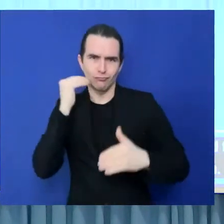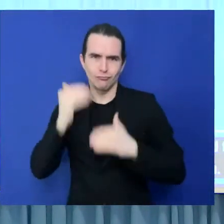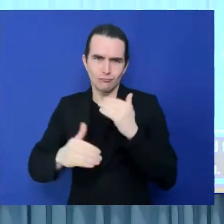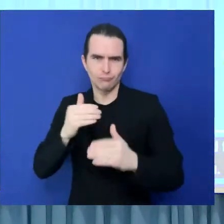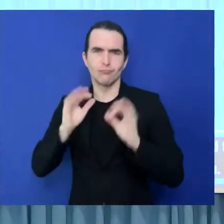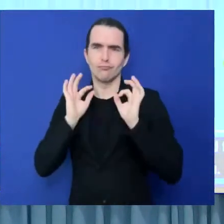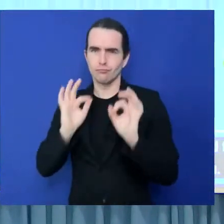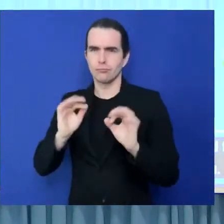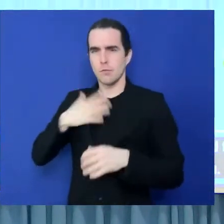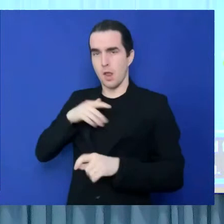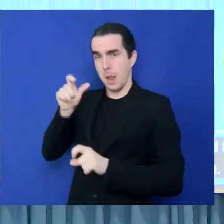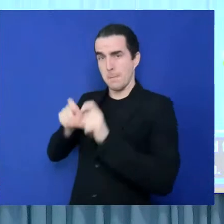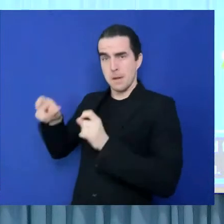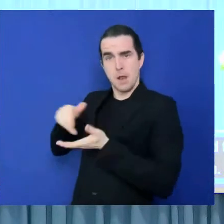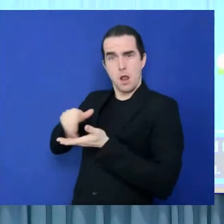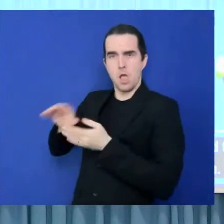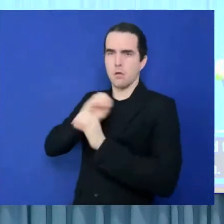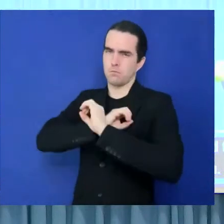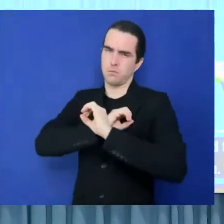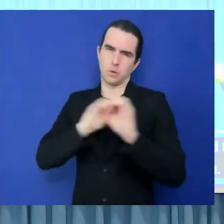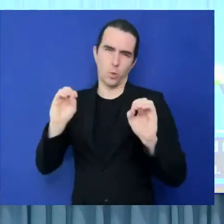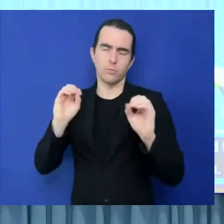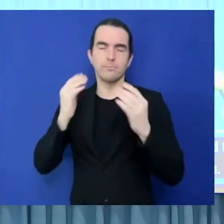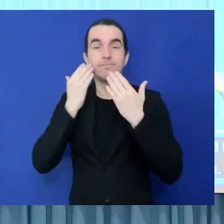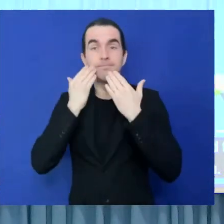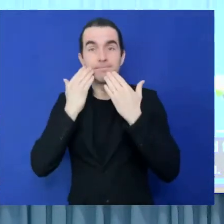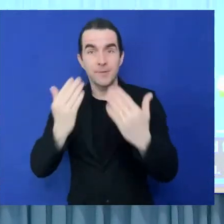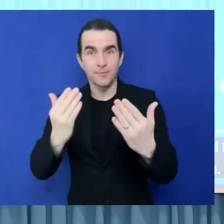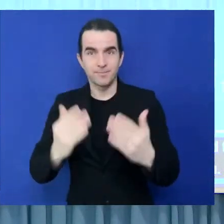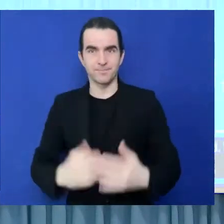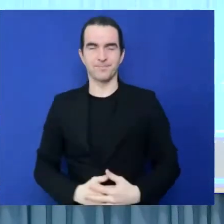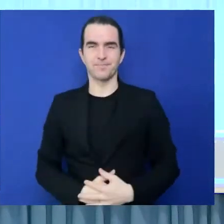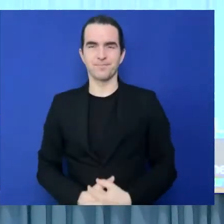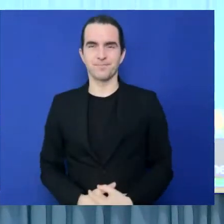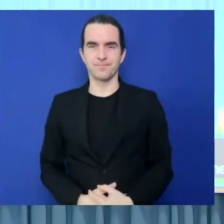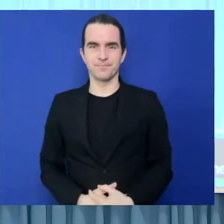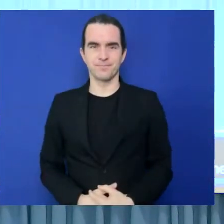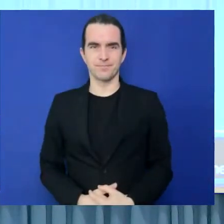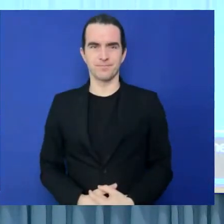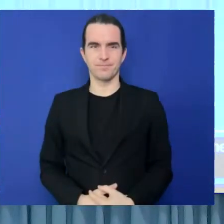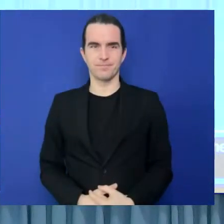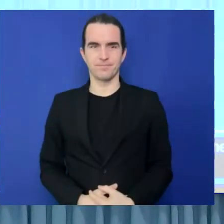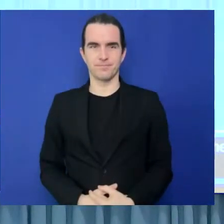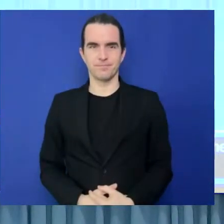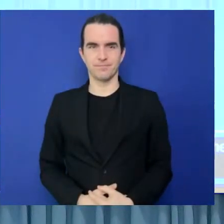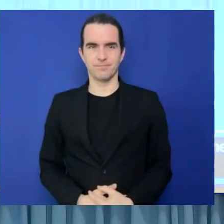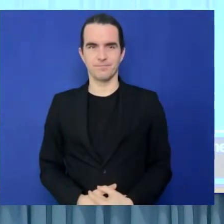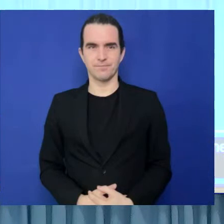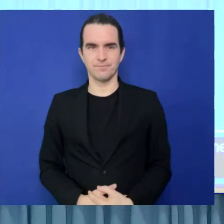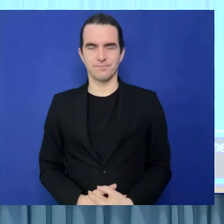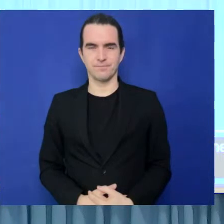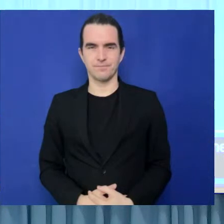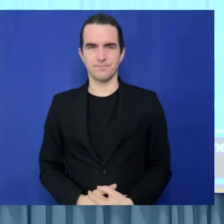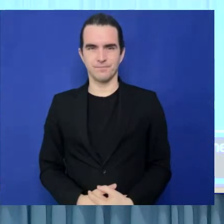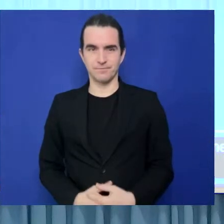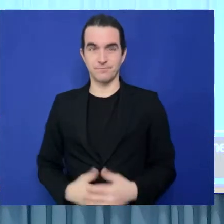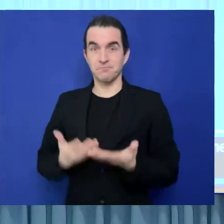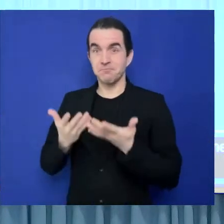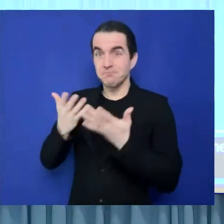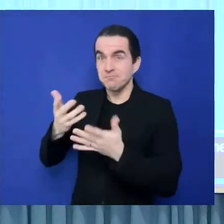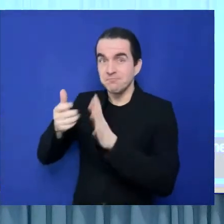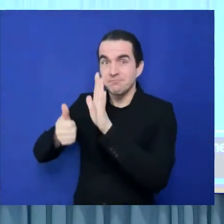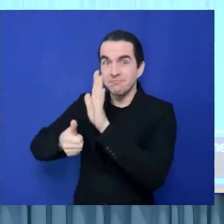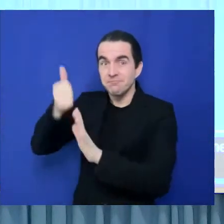or you welcomed us to be bold with our bold new ideas. Well, I don't think anybody thinks that this group is not bold. We